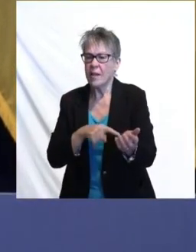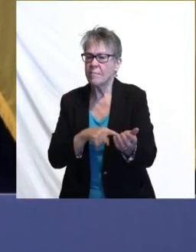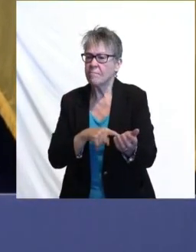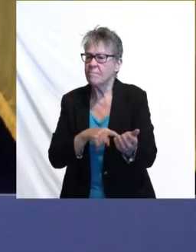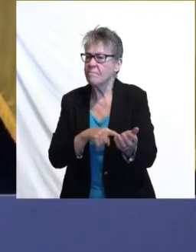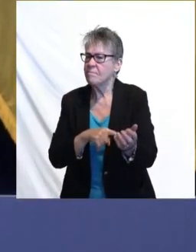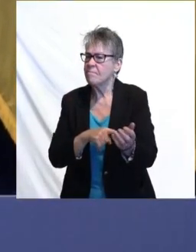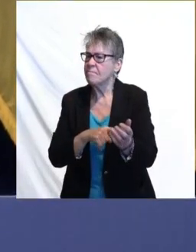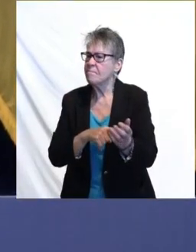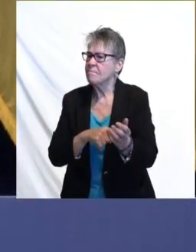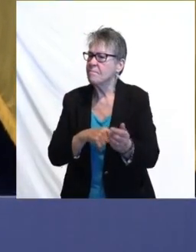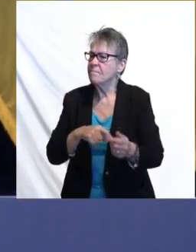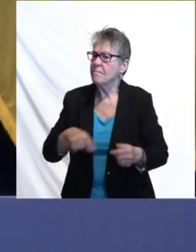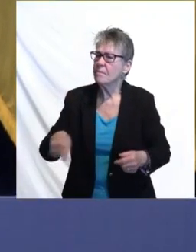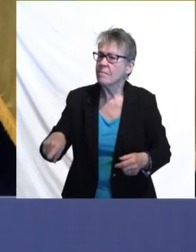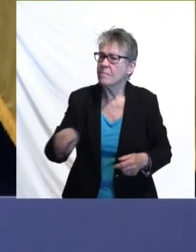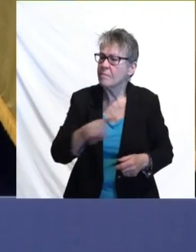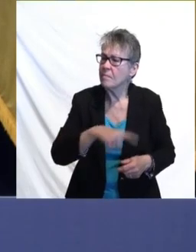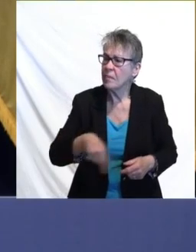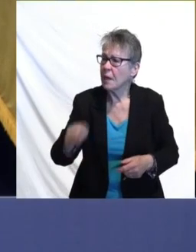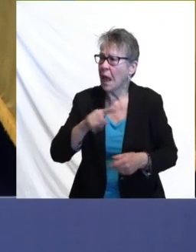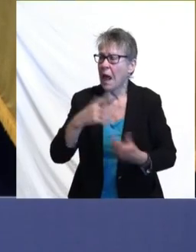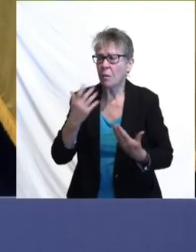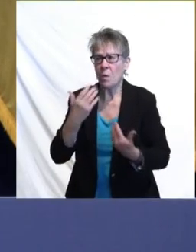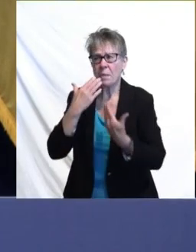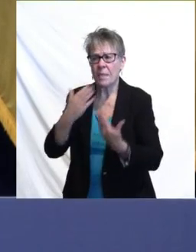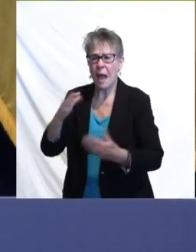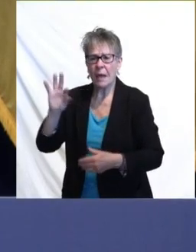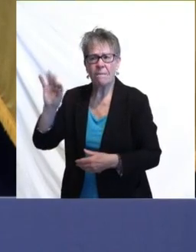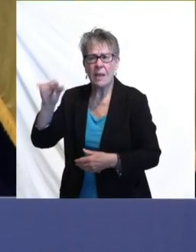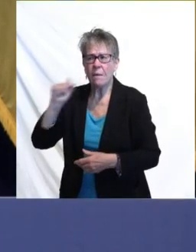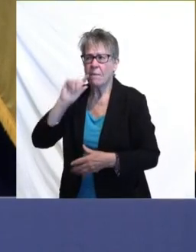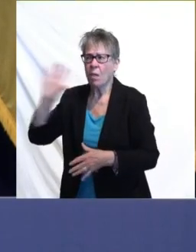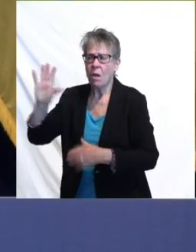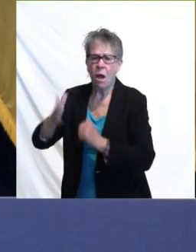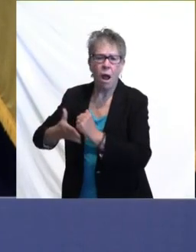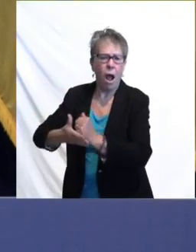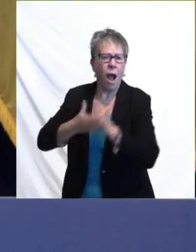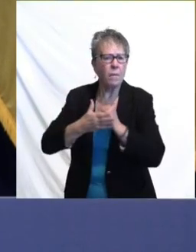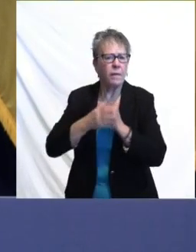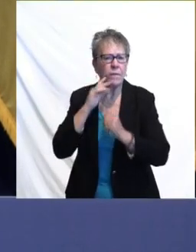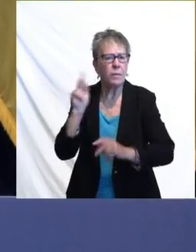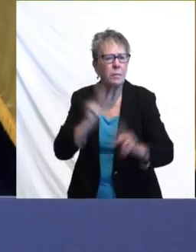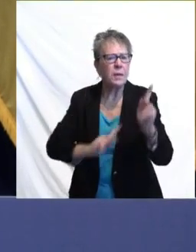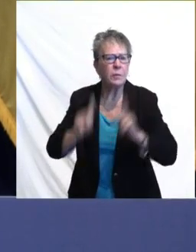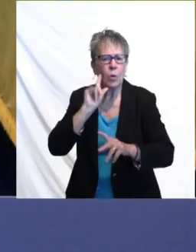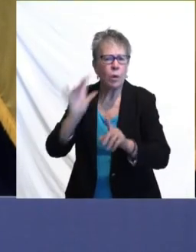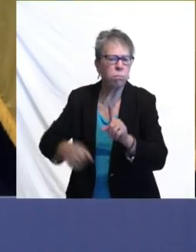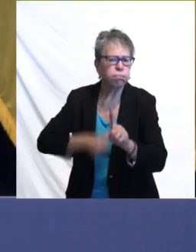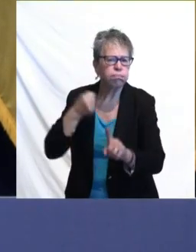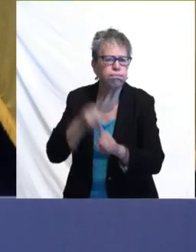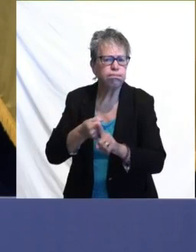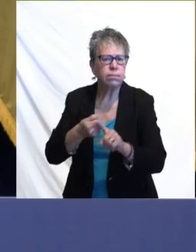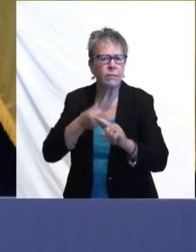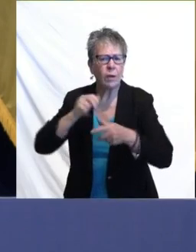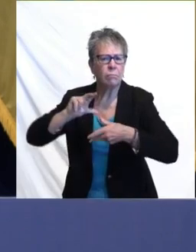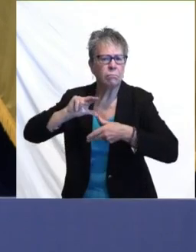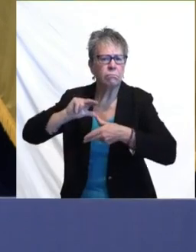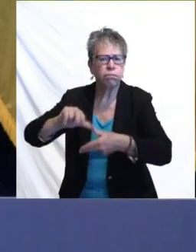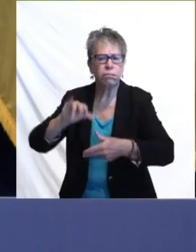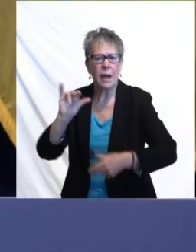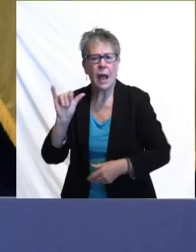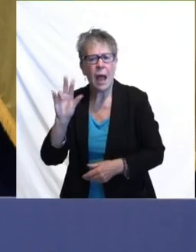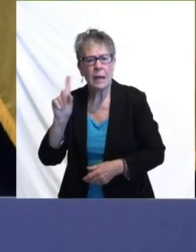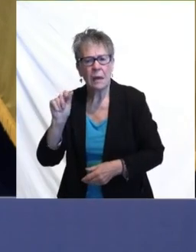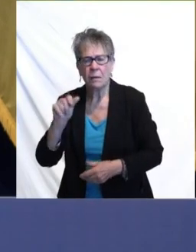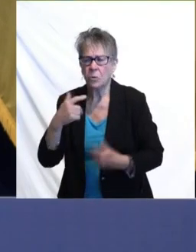be one of the, probably, unfortunately, for all the wrong reasons, one of the most important relationships we have as a state with any entity, and